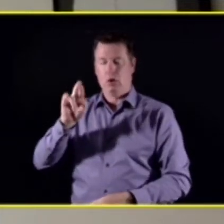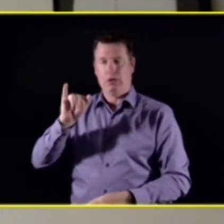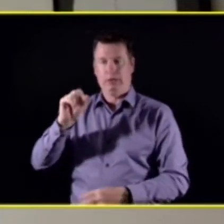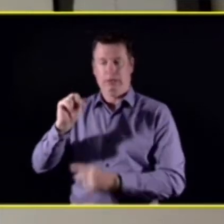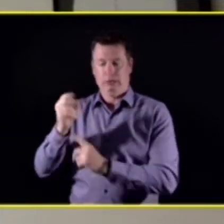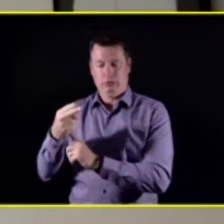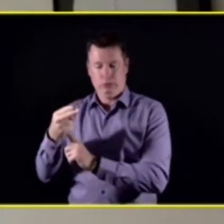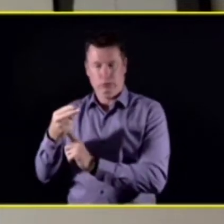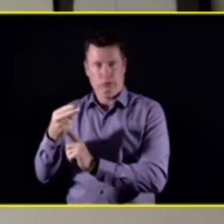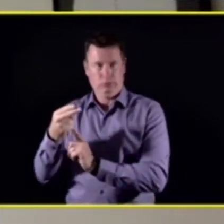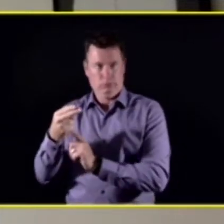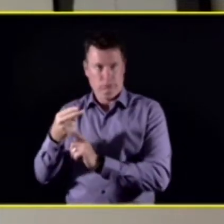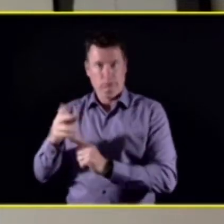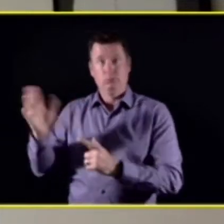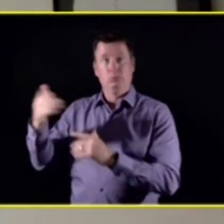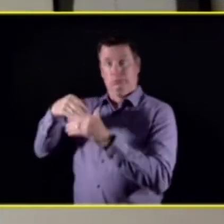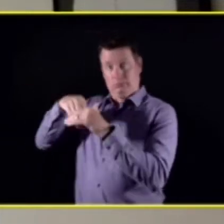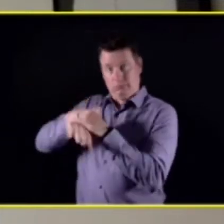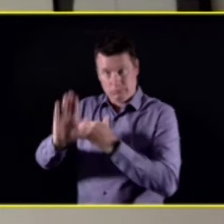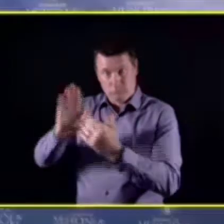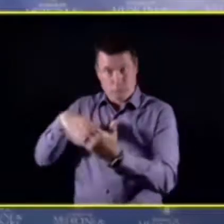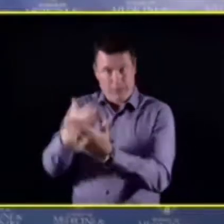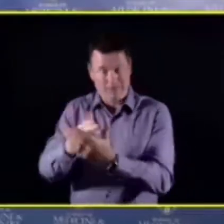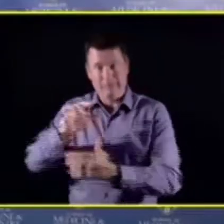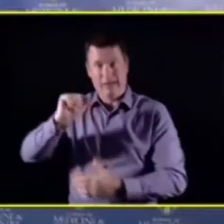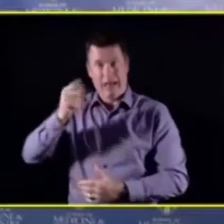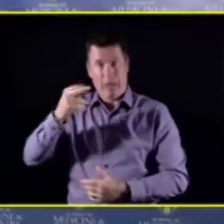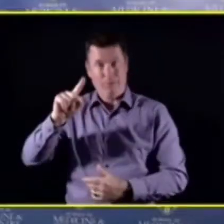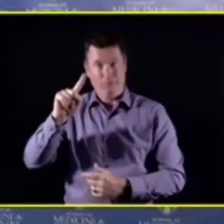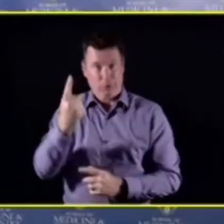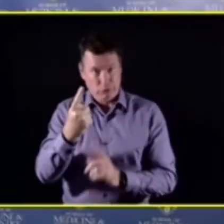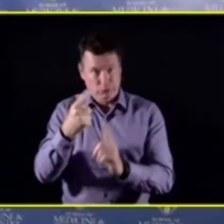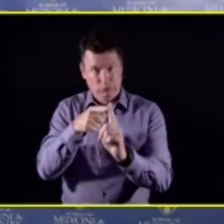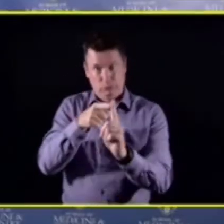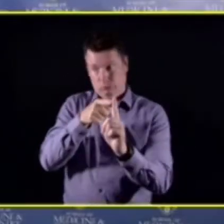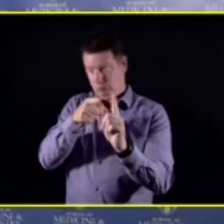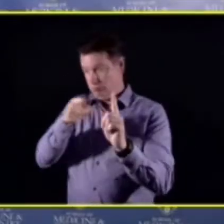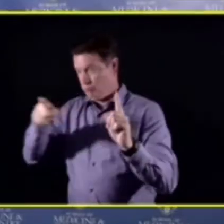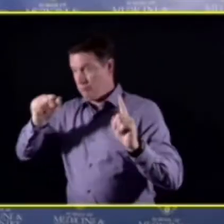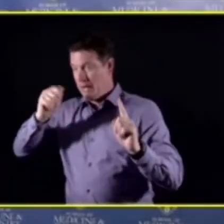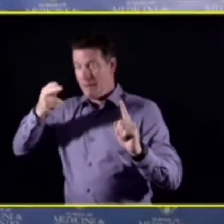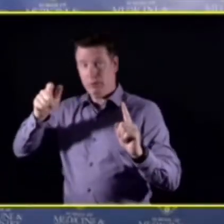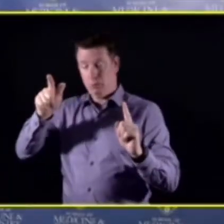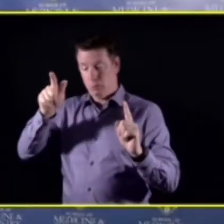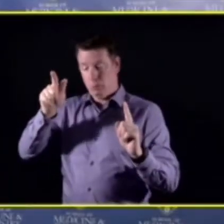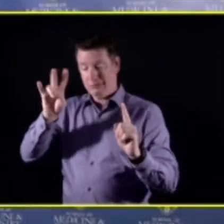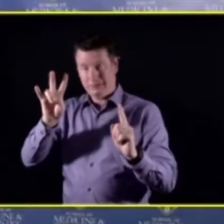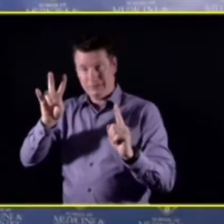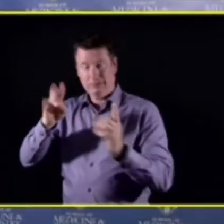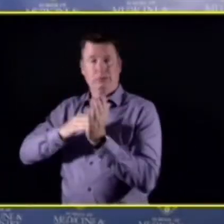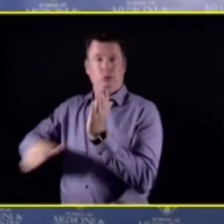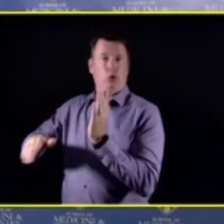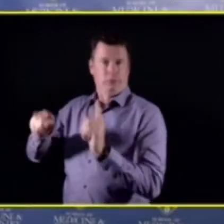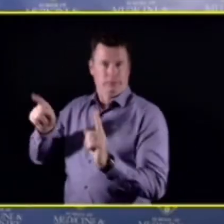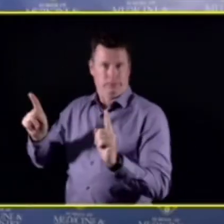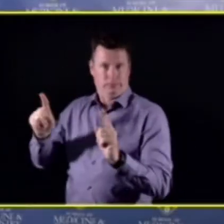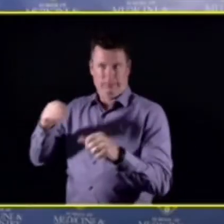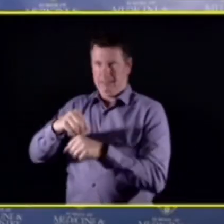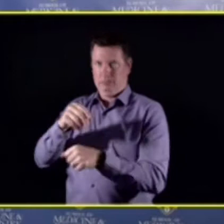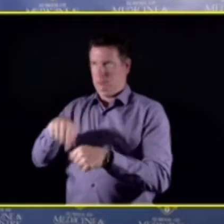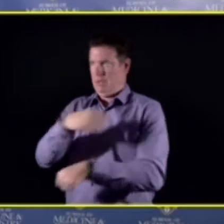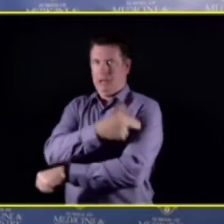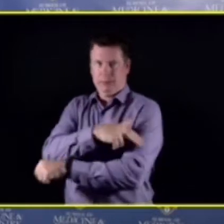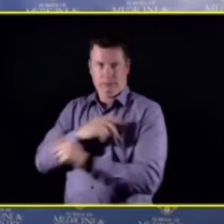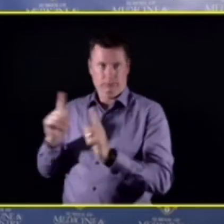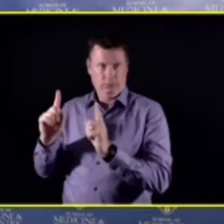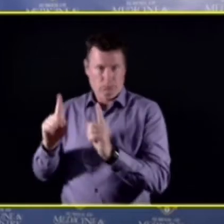27th. And here in the studio by Dr. Anthony Pietropoli, Vice Chief